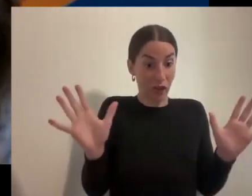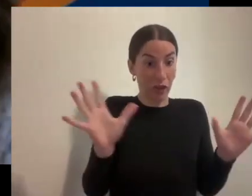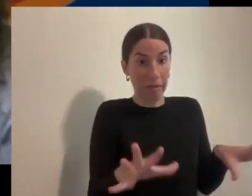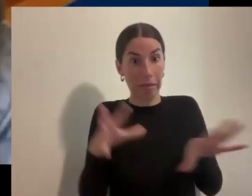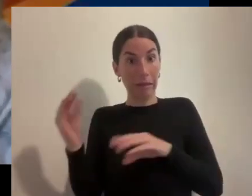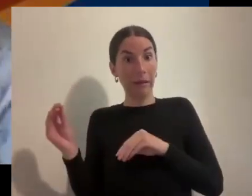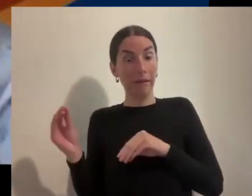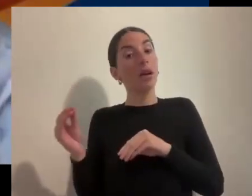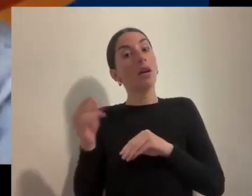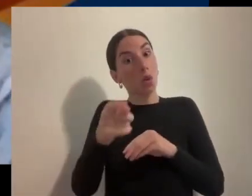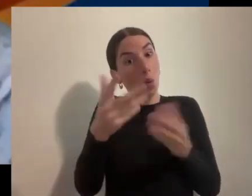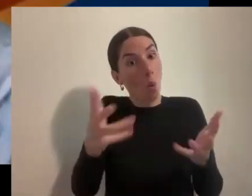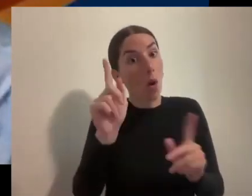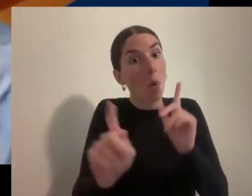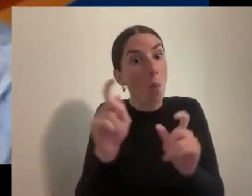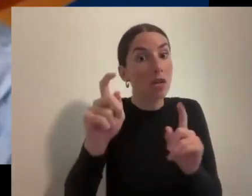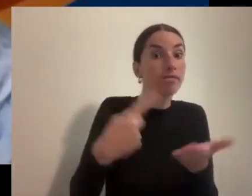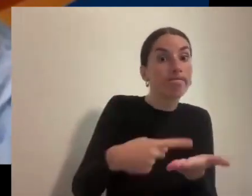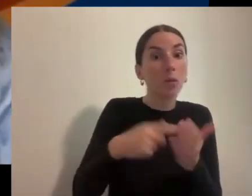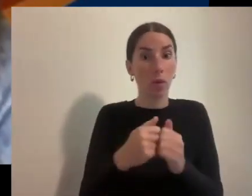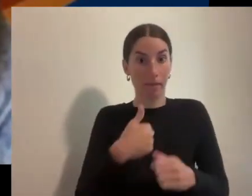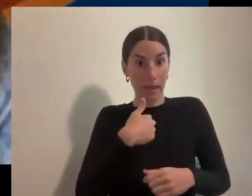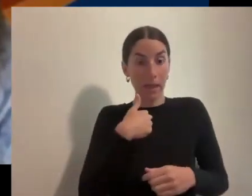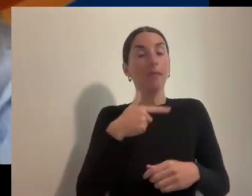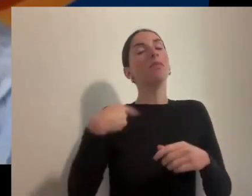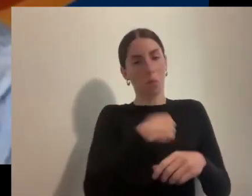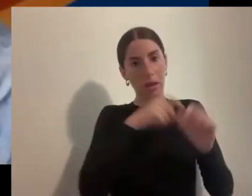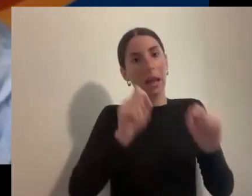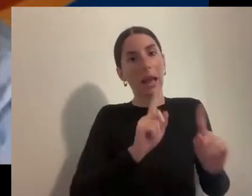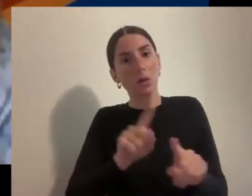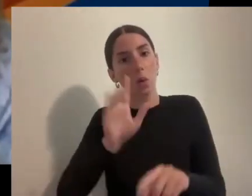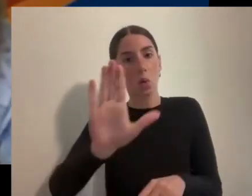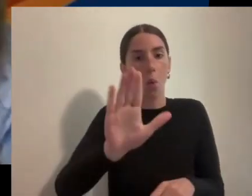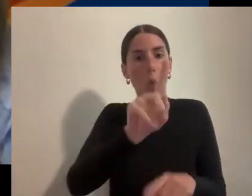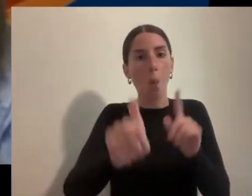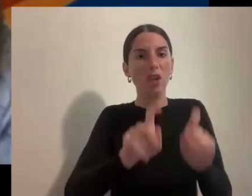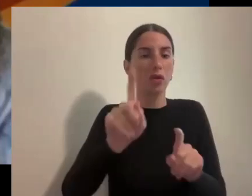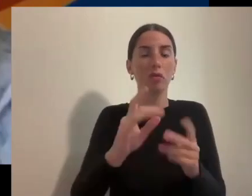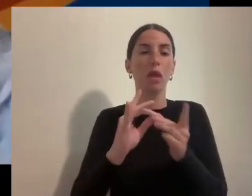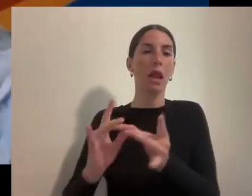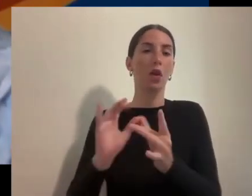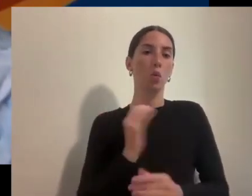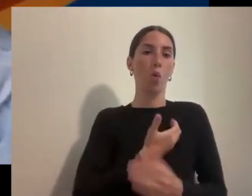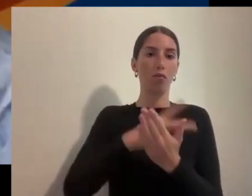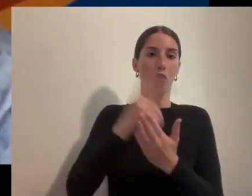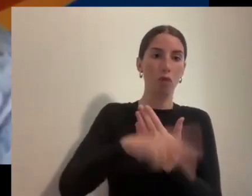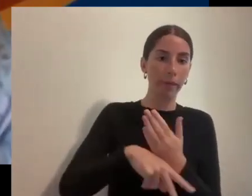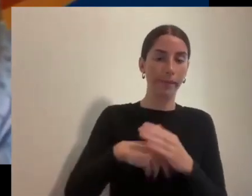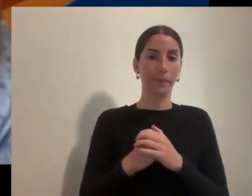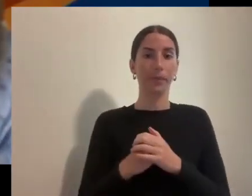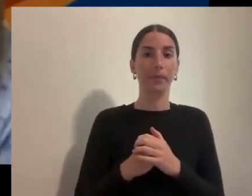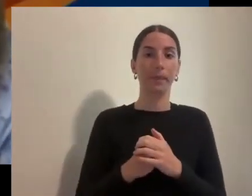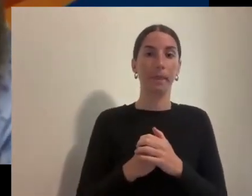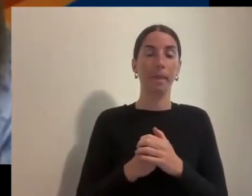I, we will be happy to answer your questions about cross-cultural communications and our programs. One last thing, our webinar has been